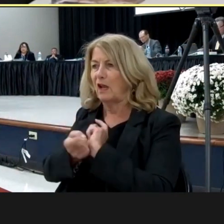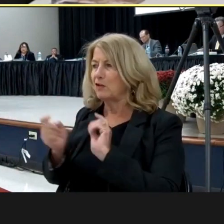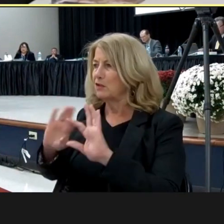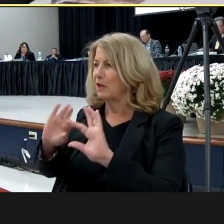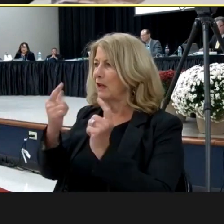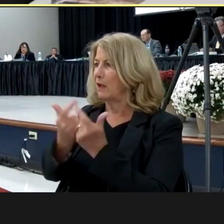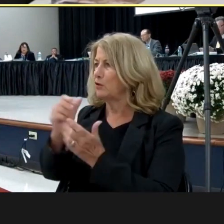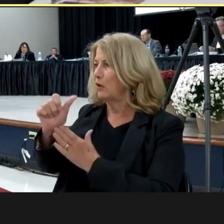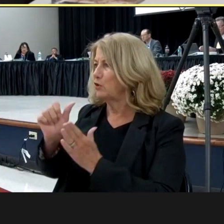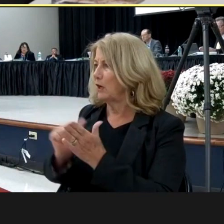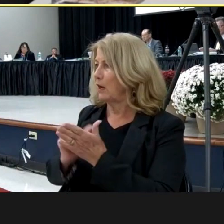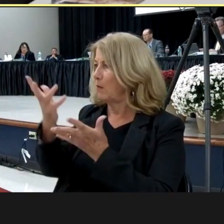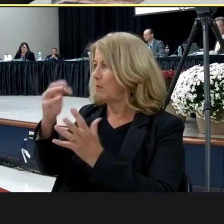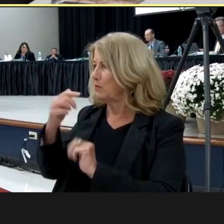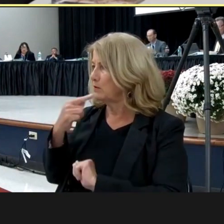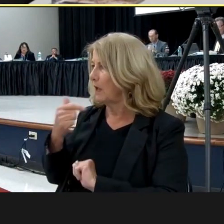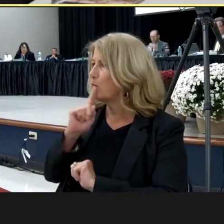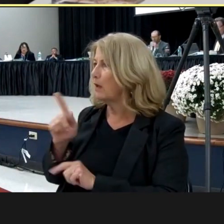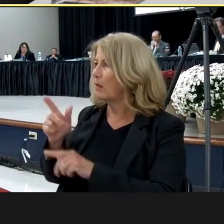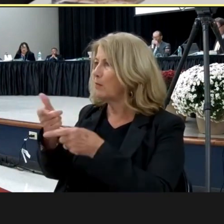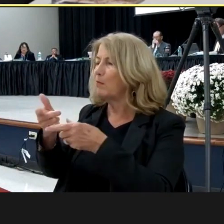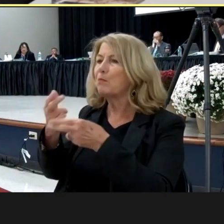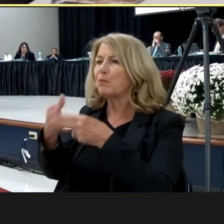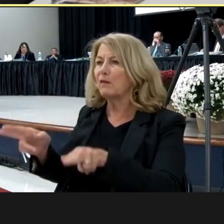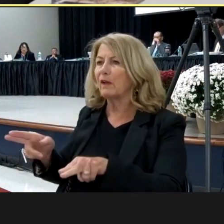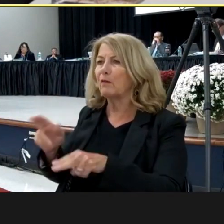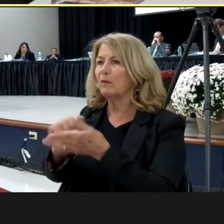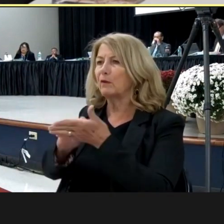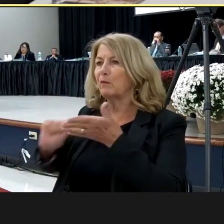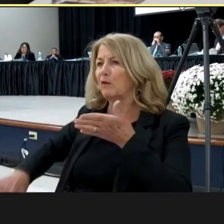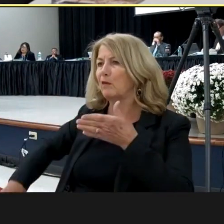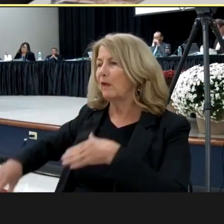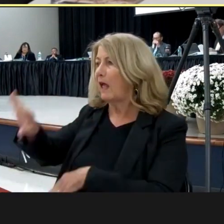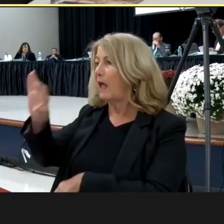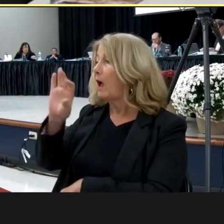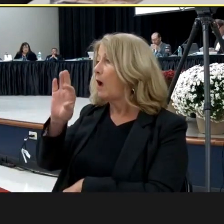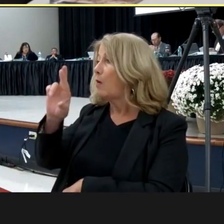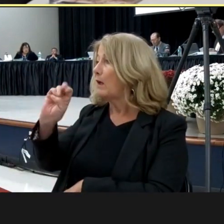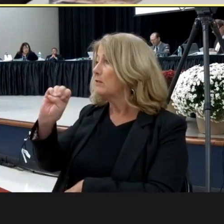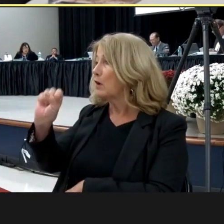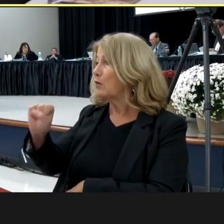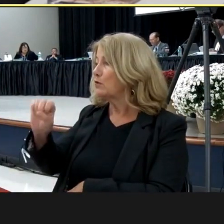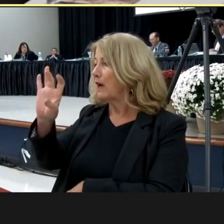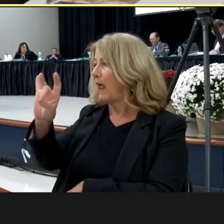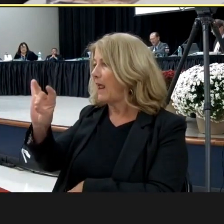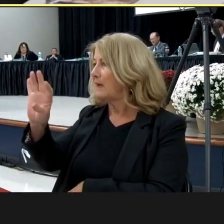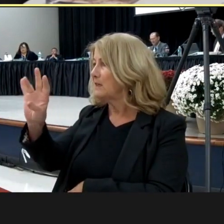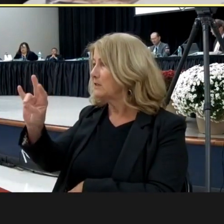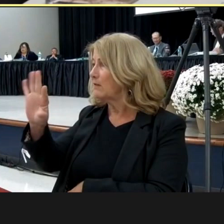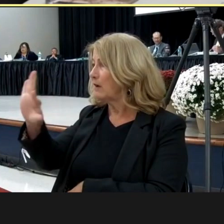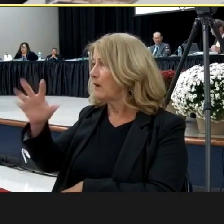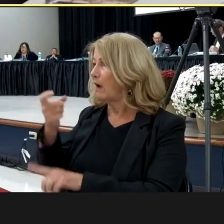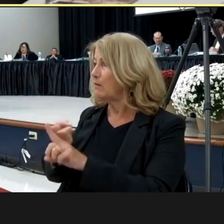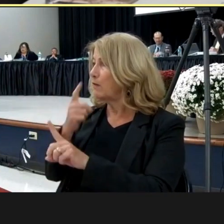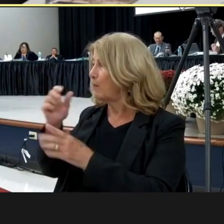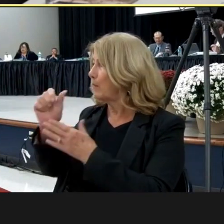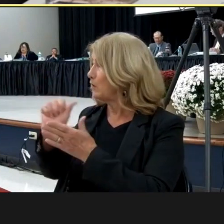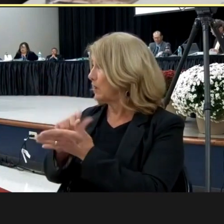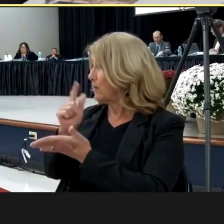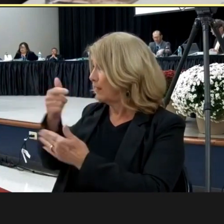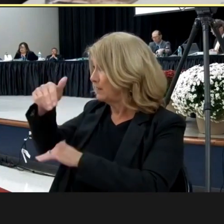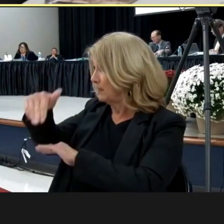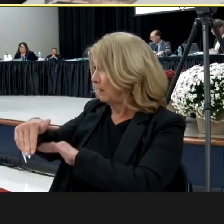real briefly. We're going to remove Resolution 875 from the agenda this evening. We